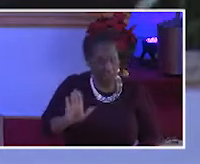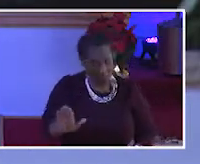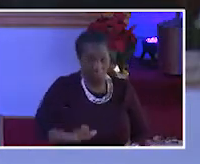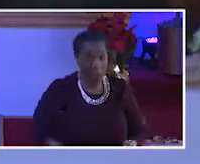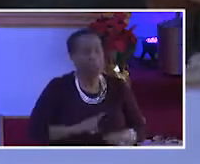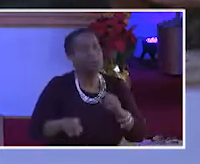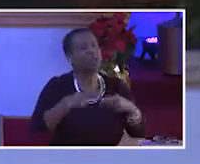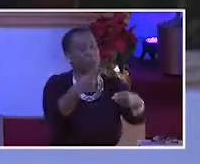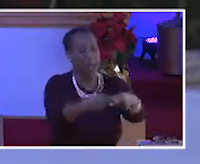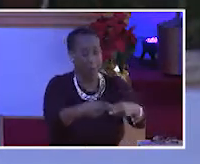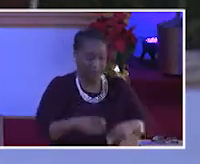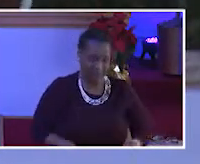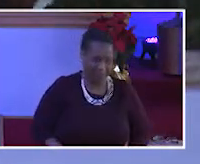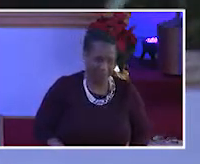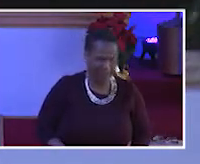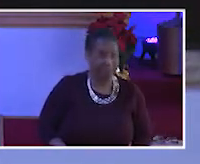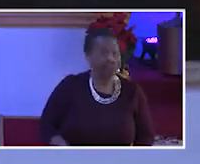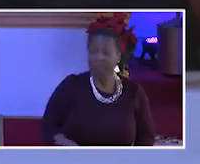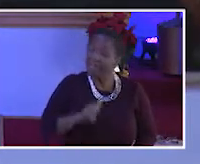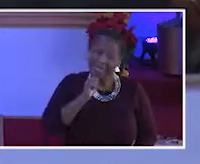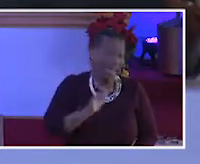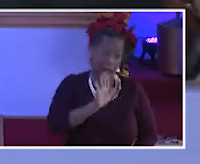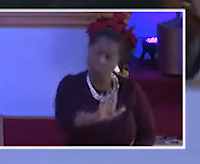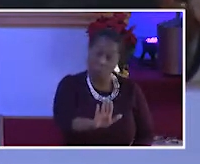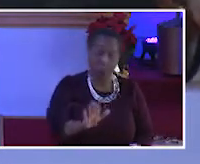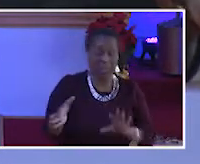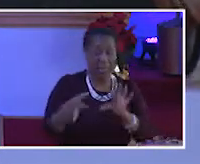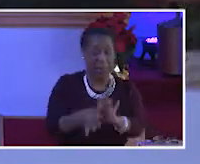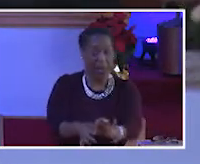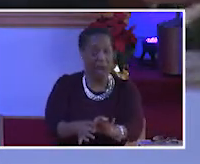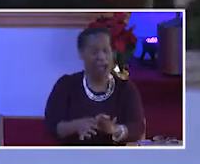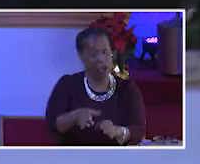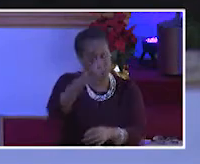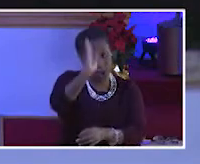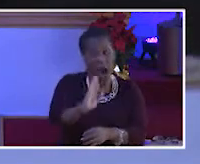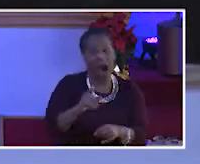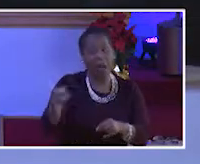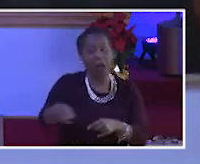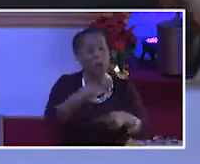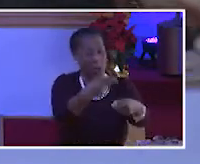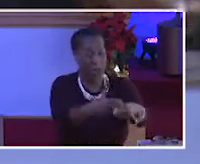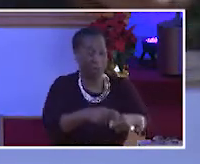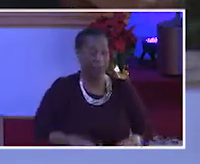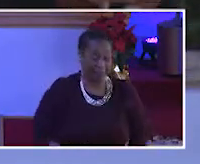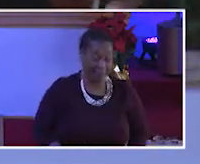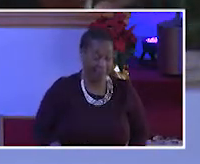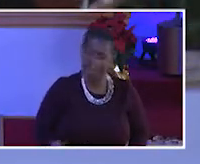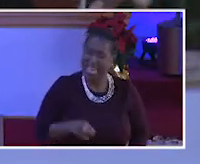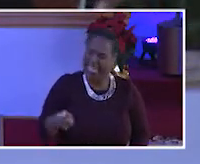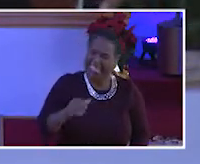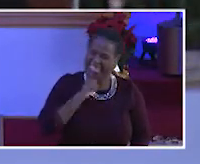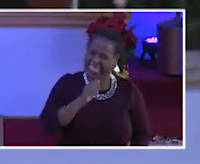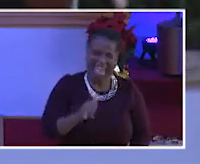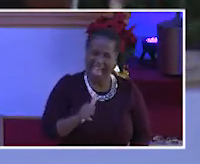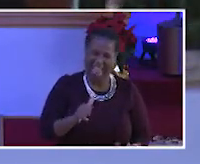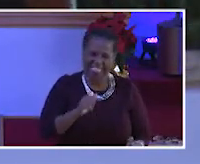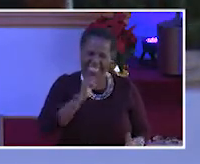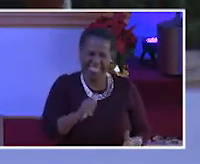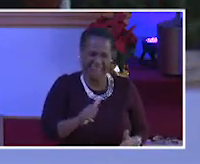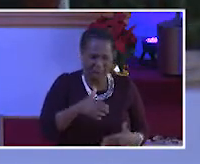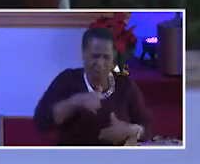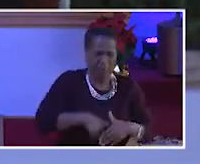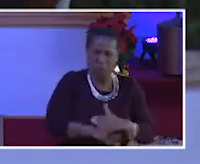but you name it. He's not yours, he belongs to God, but you name it. He's not even